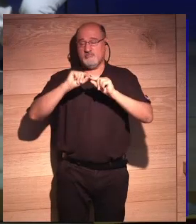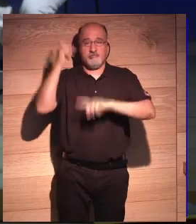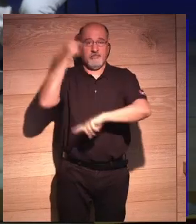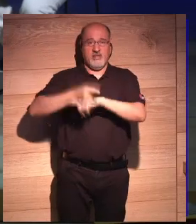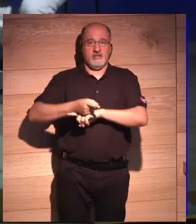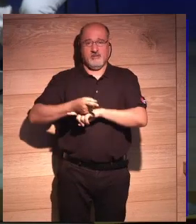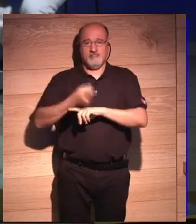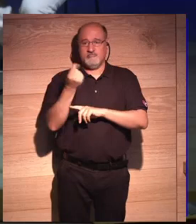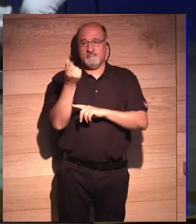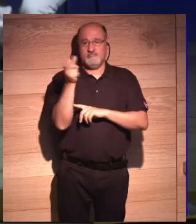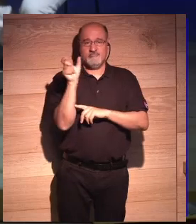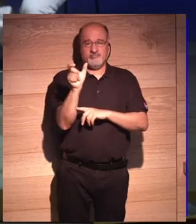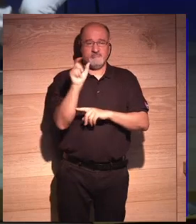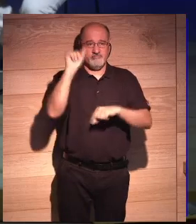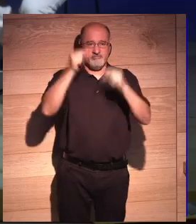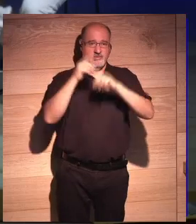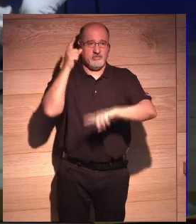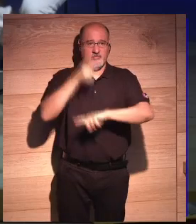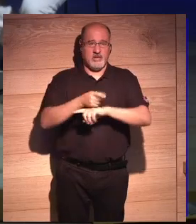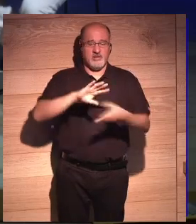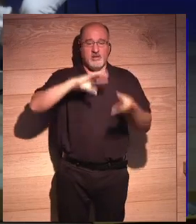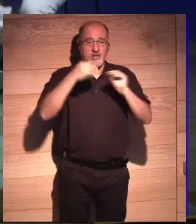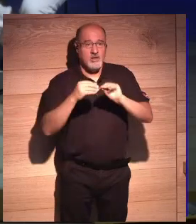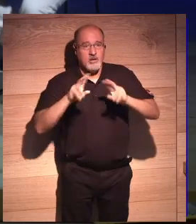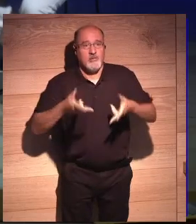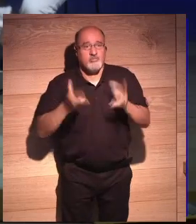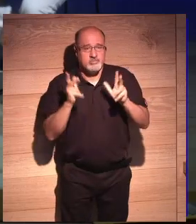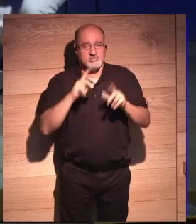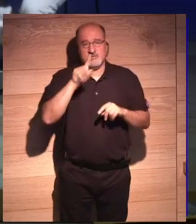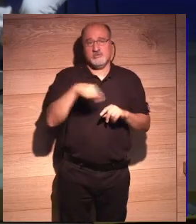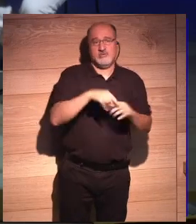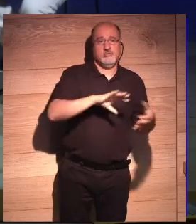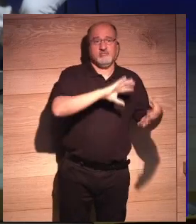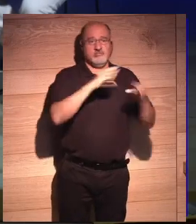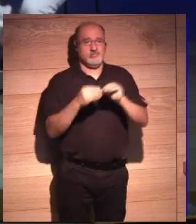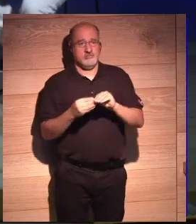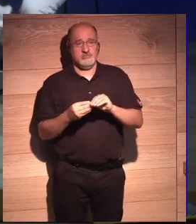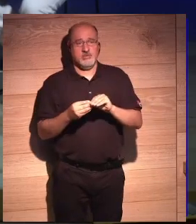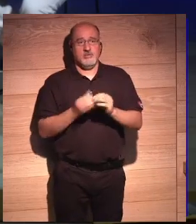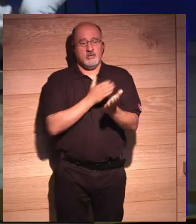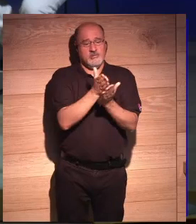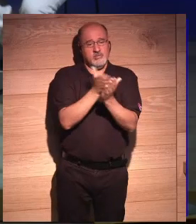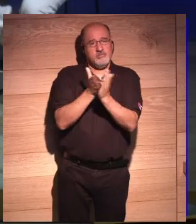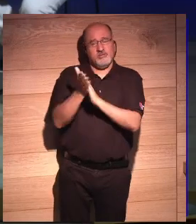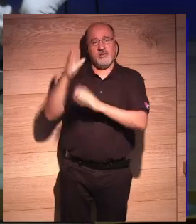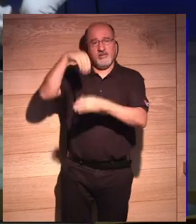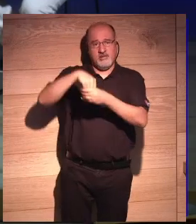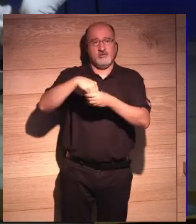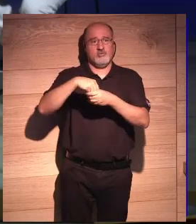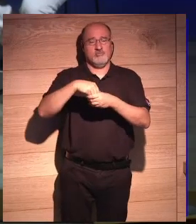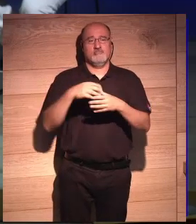It is a question of budget. If you have budget, you can do it. You can adapt content to different channels and you don't need to reuse.